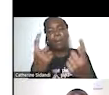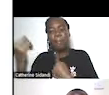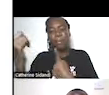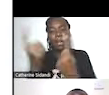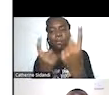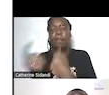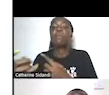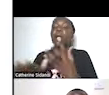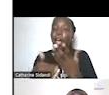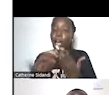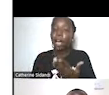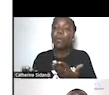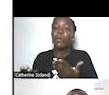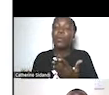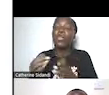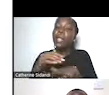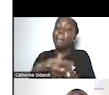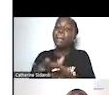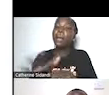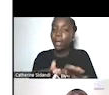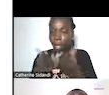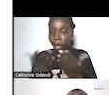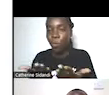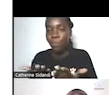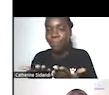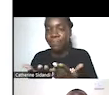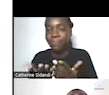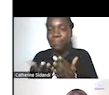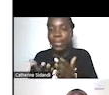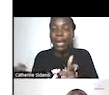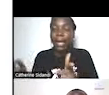item? How has been the supply? Yeah. If it in terms of